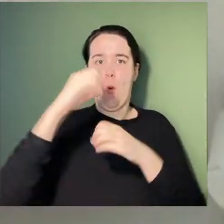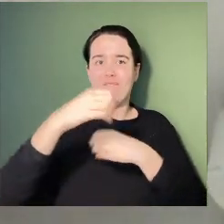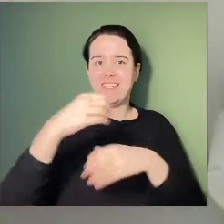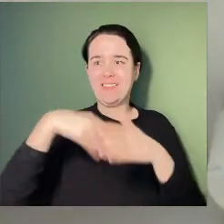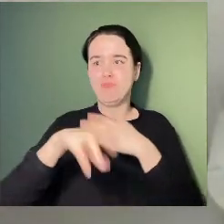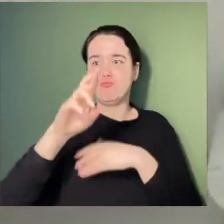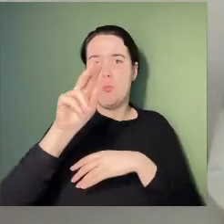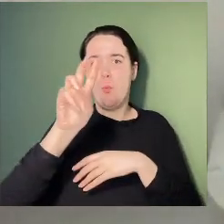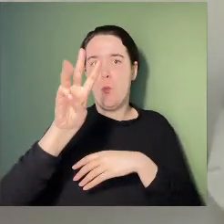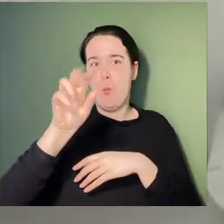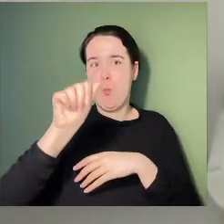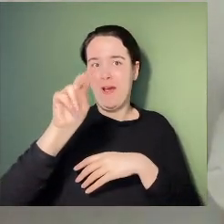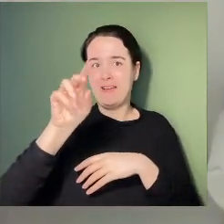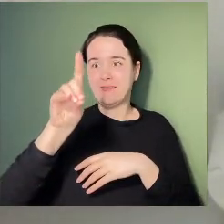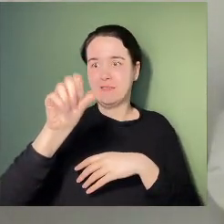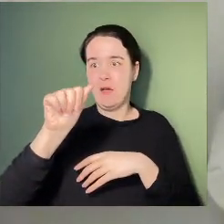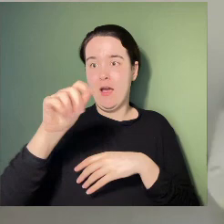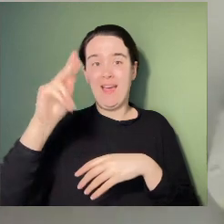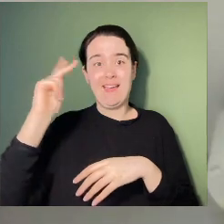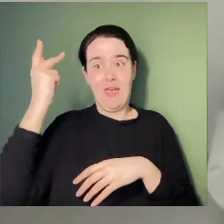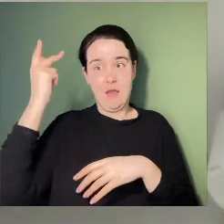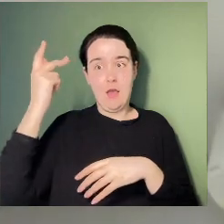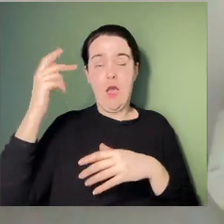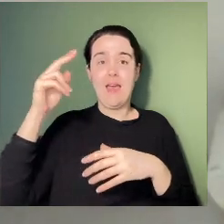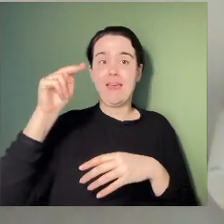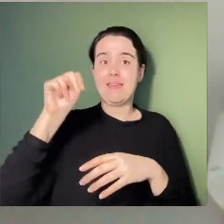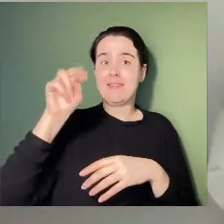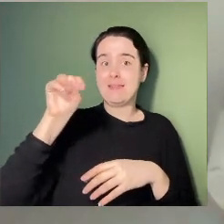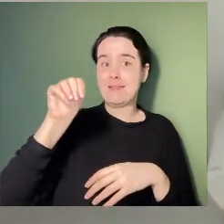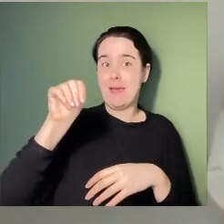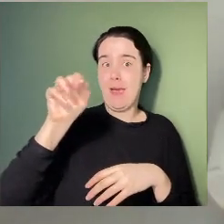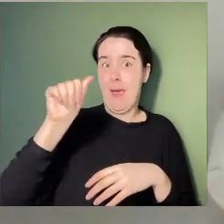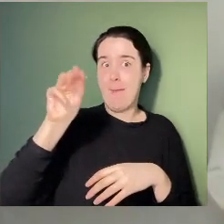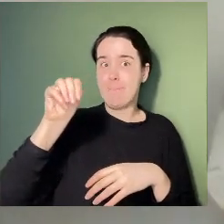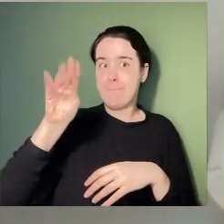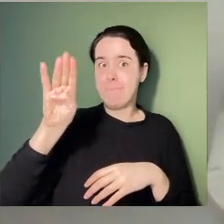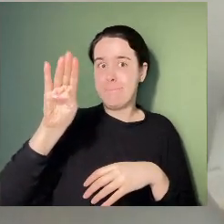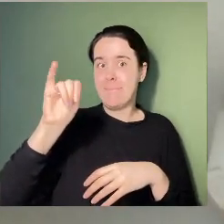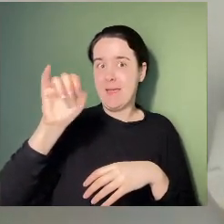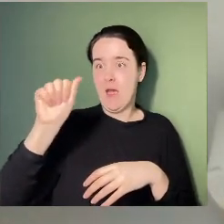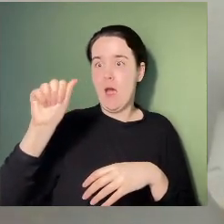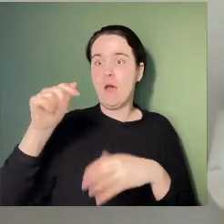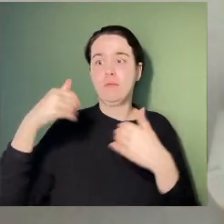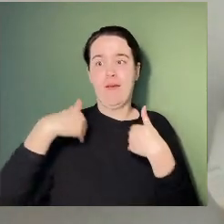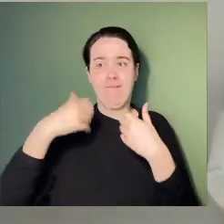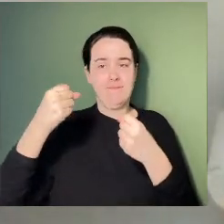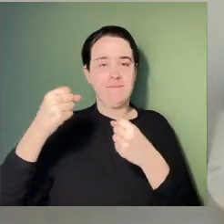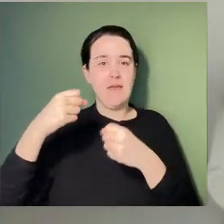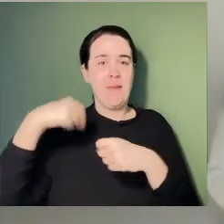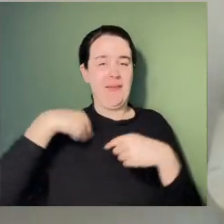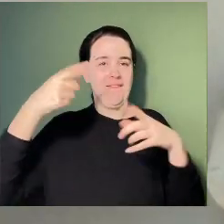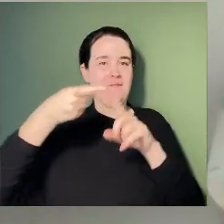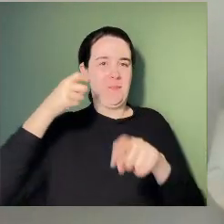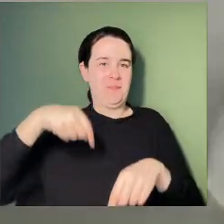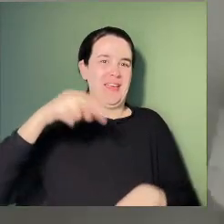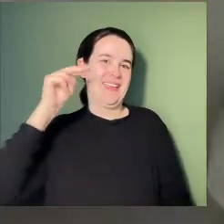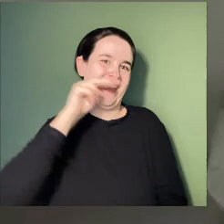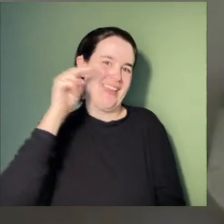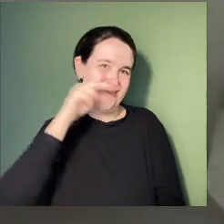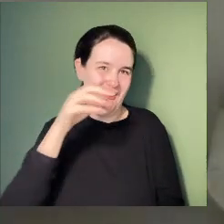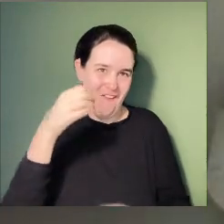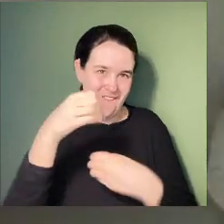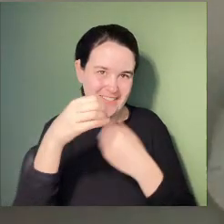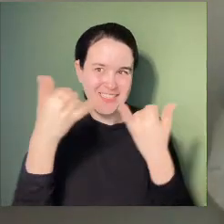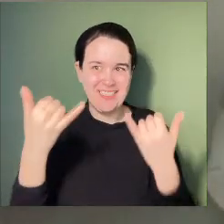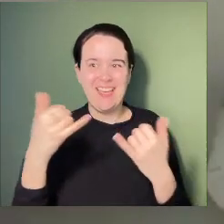Namibia, also aside from the Nigeria office where I reside. I'm joining you today from my